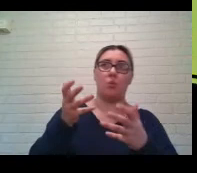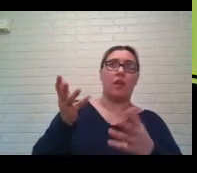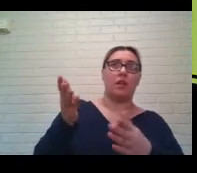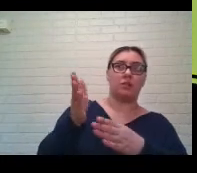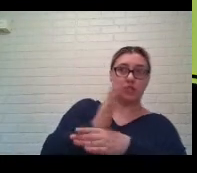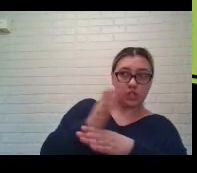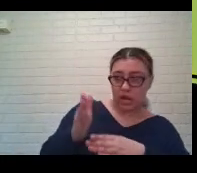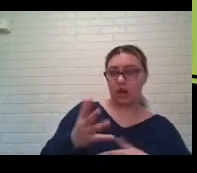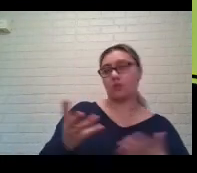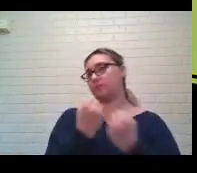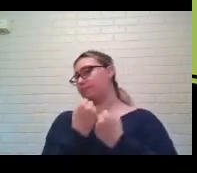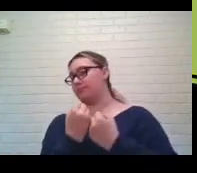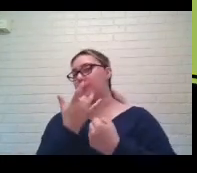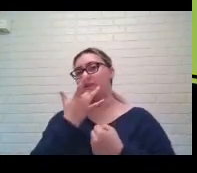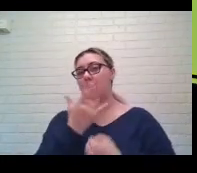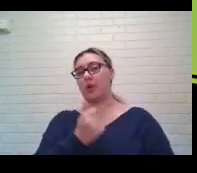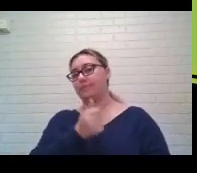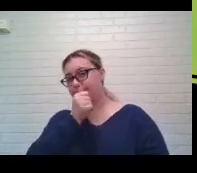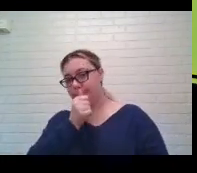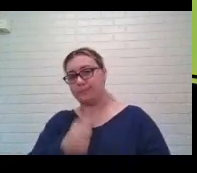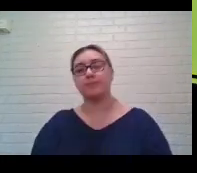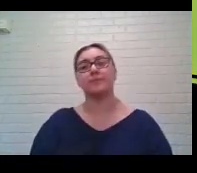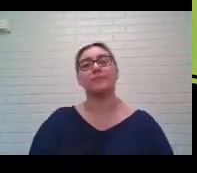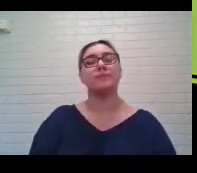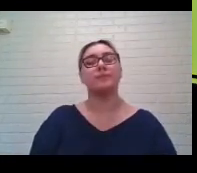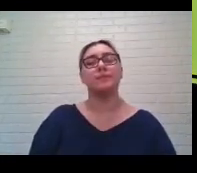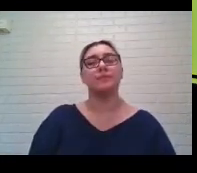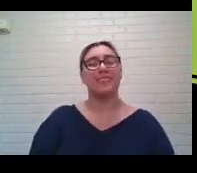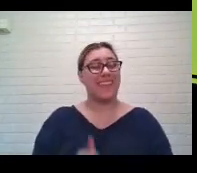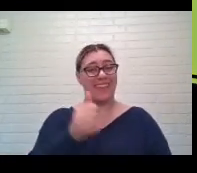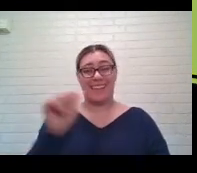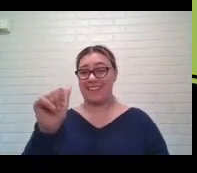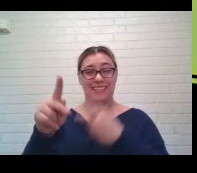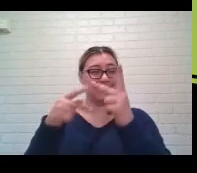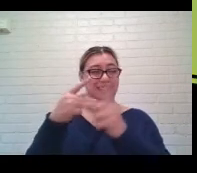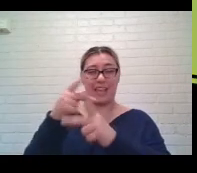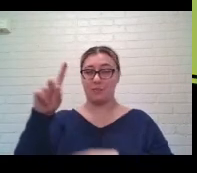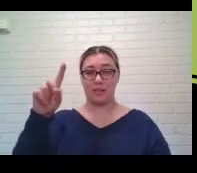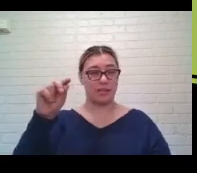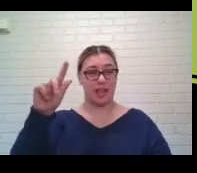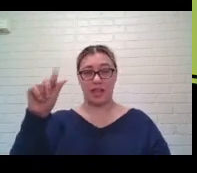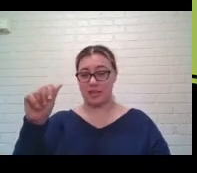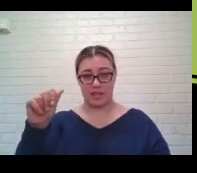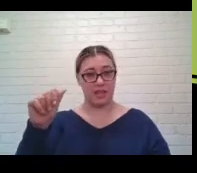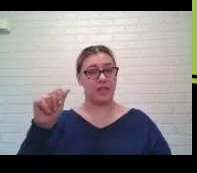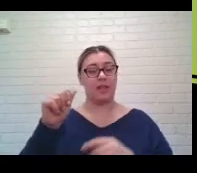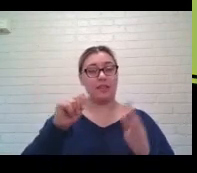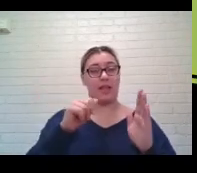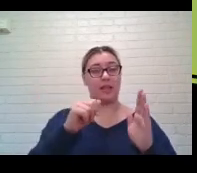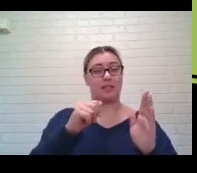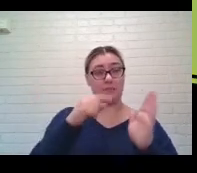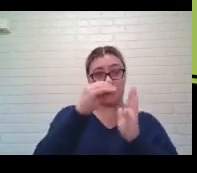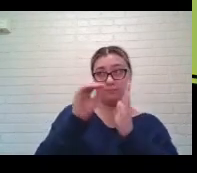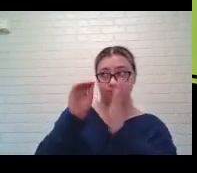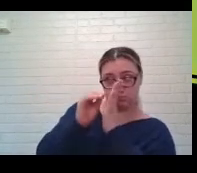don't. And any kind of data that's being received, like that's being tracked from me, is